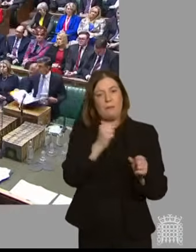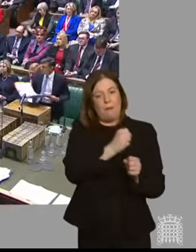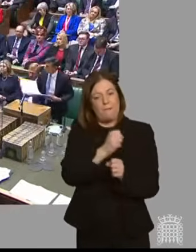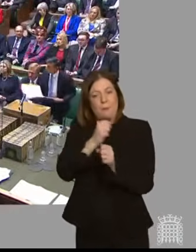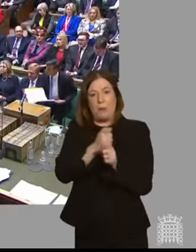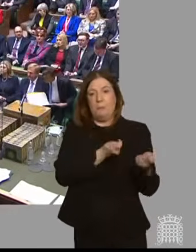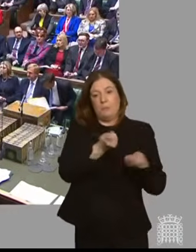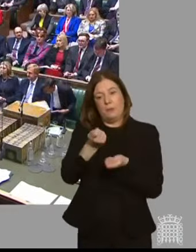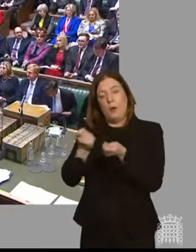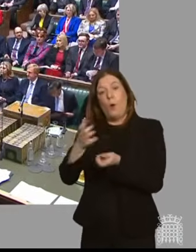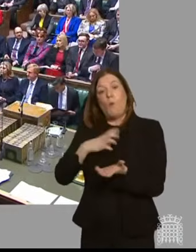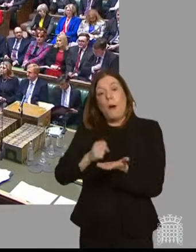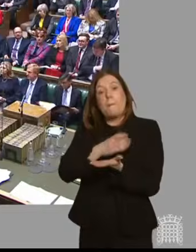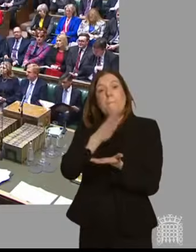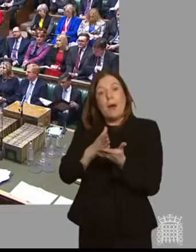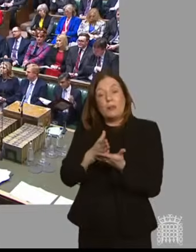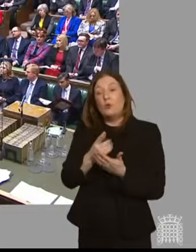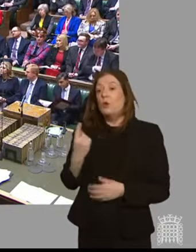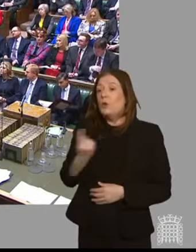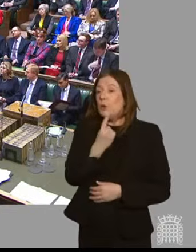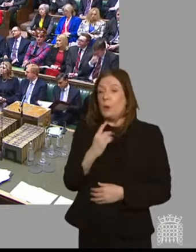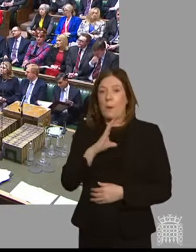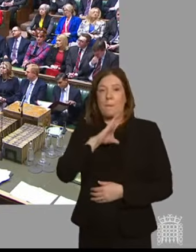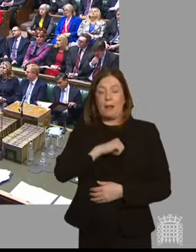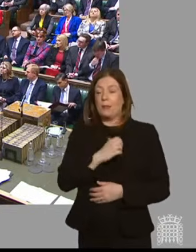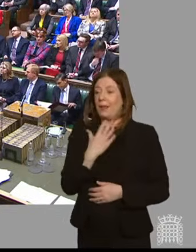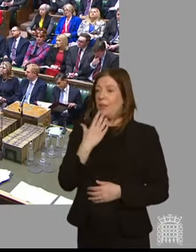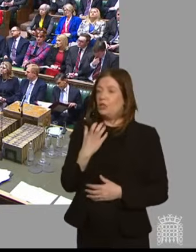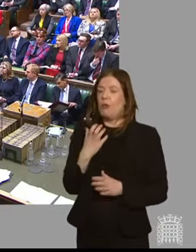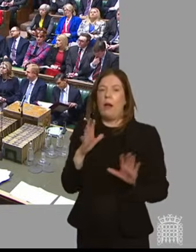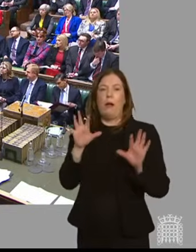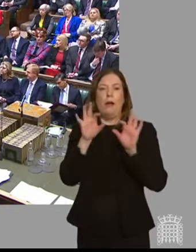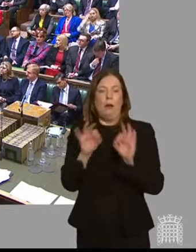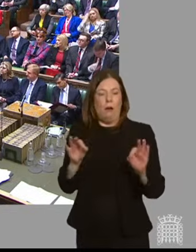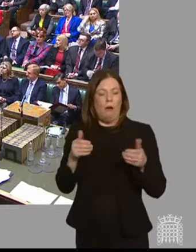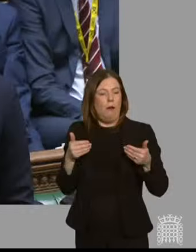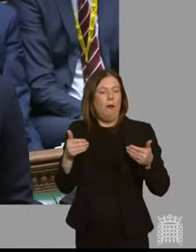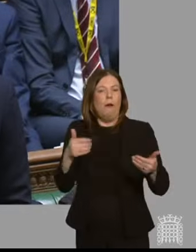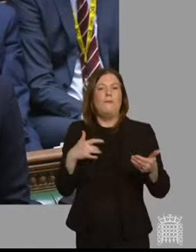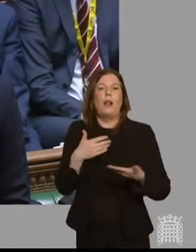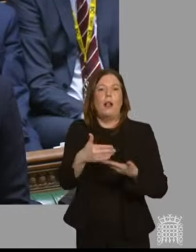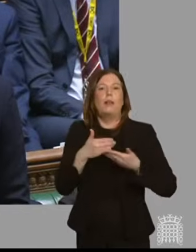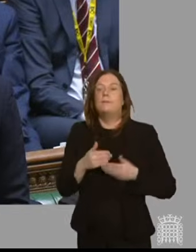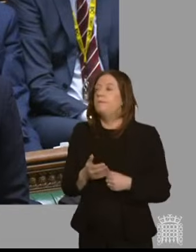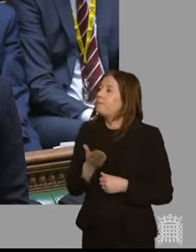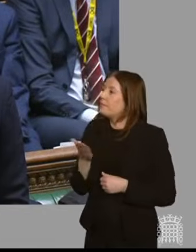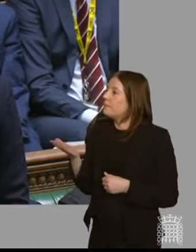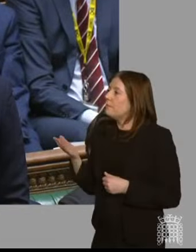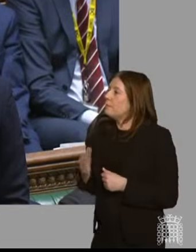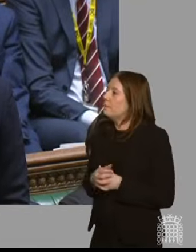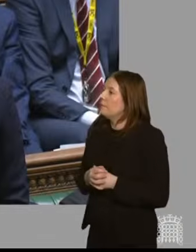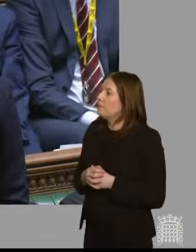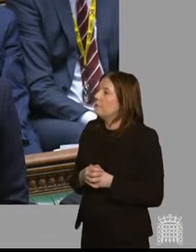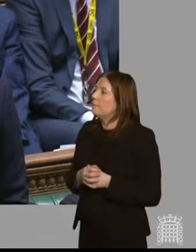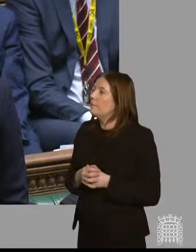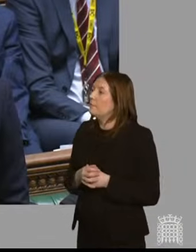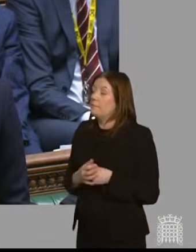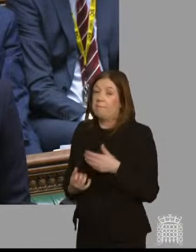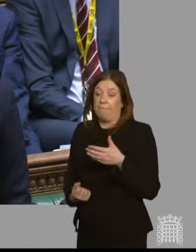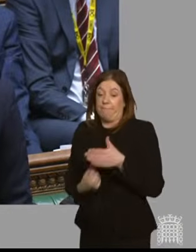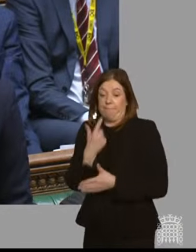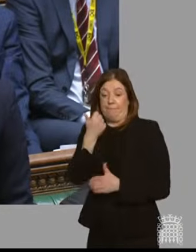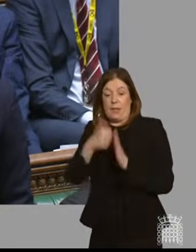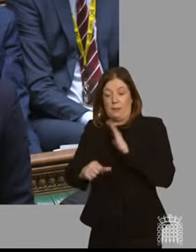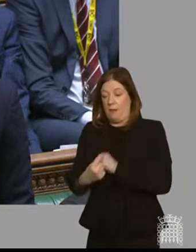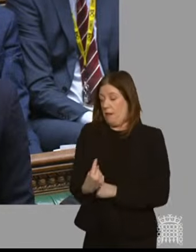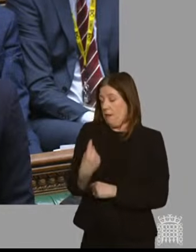security. Stephen Flynn. Mr. Speaker, we're now approaching 5 months since this conflict first began. And in that time, this